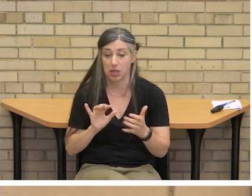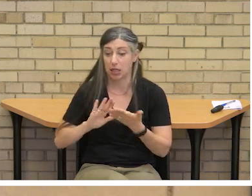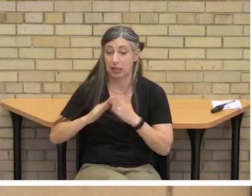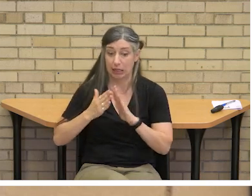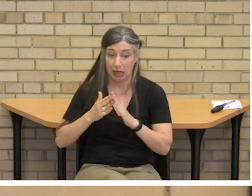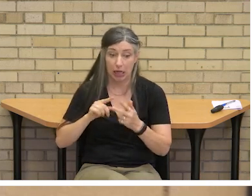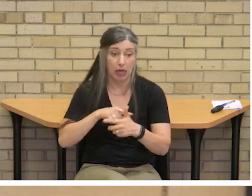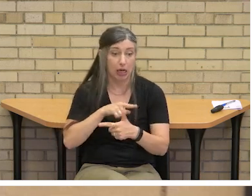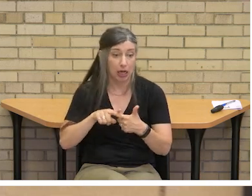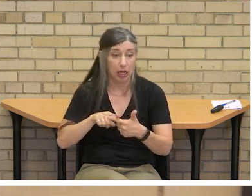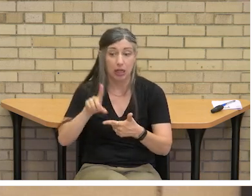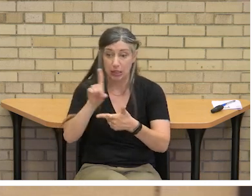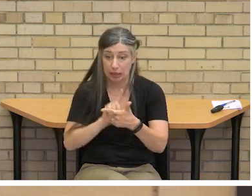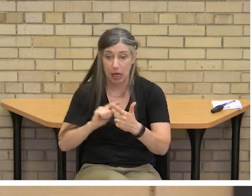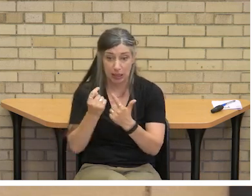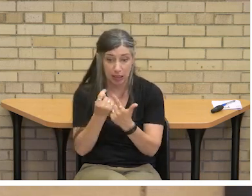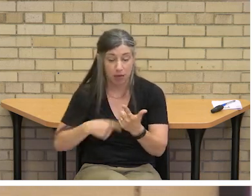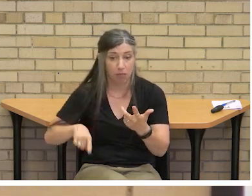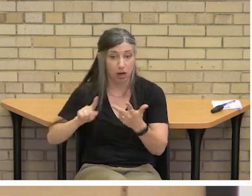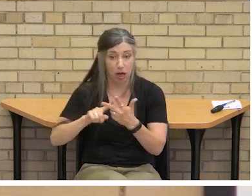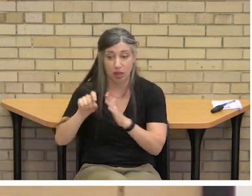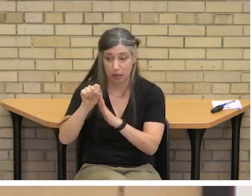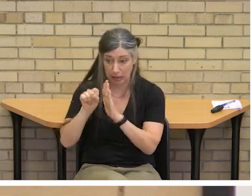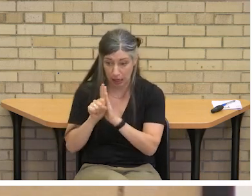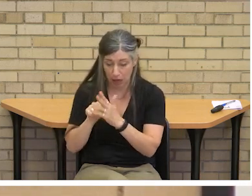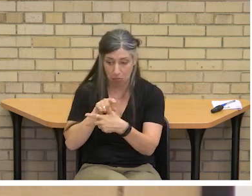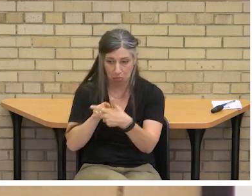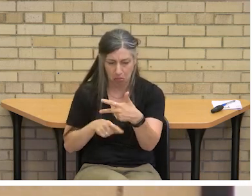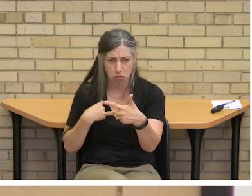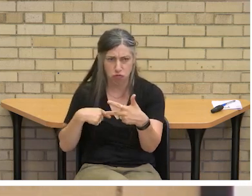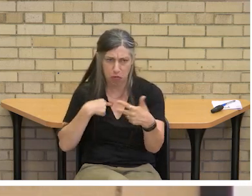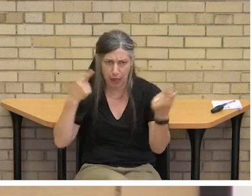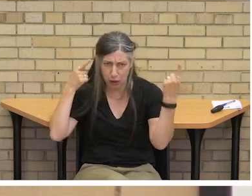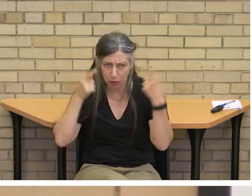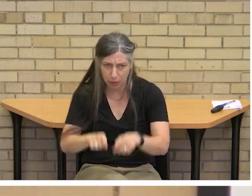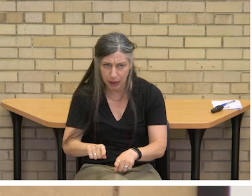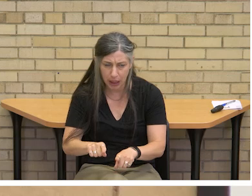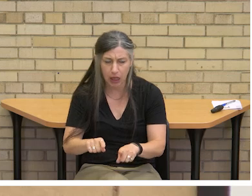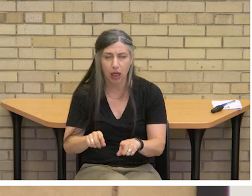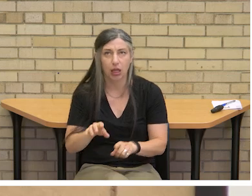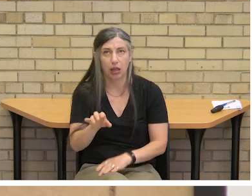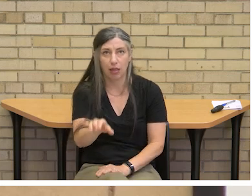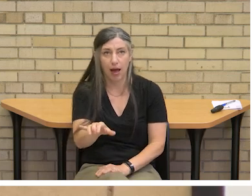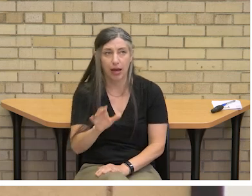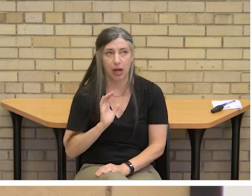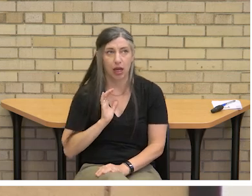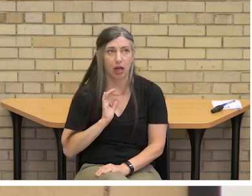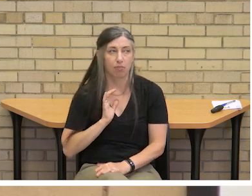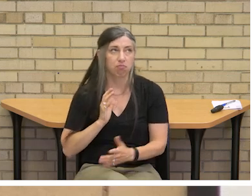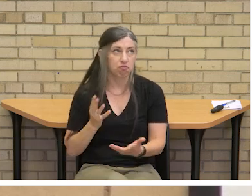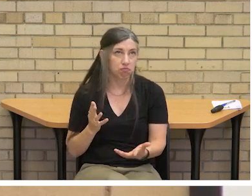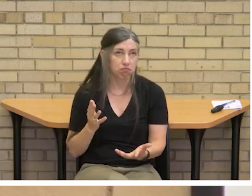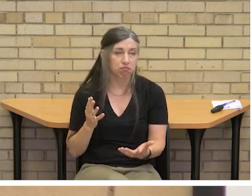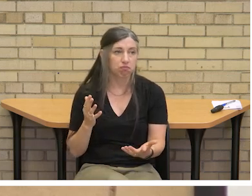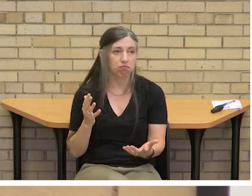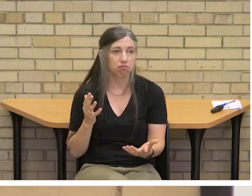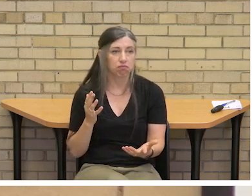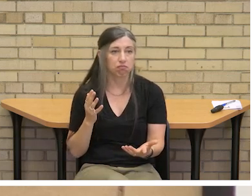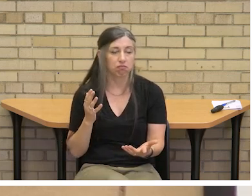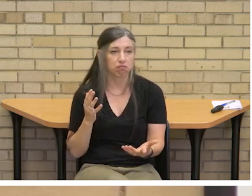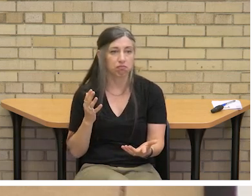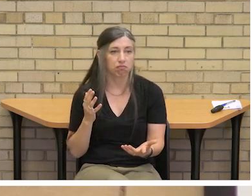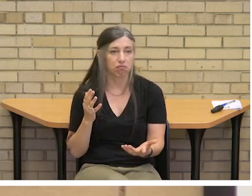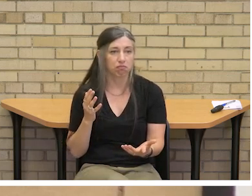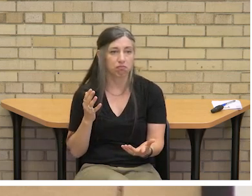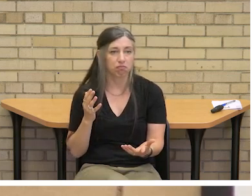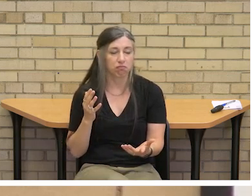design team, the state, I think everyone agrees that what we have is